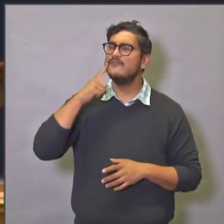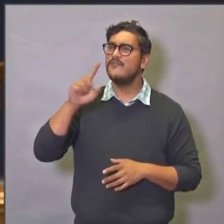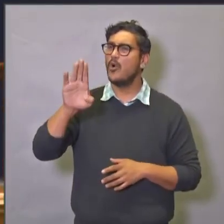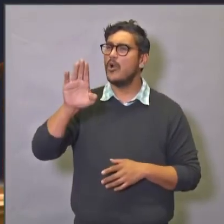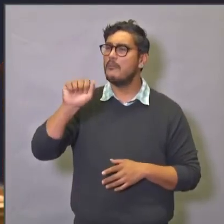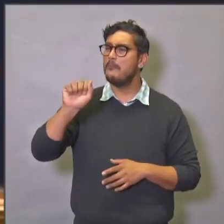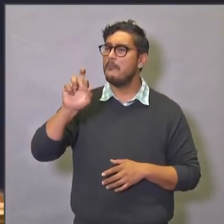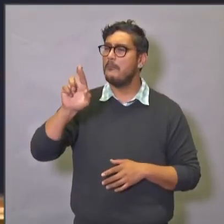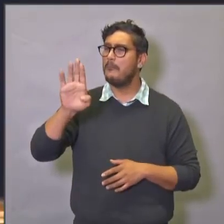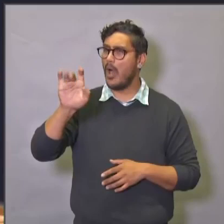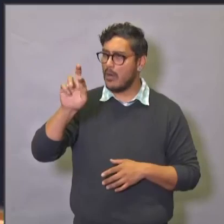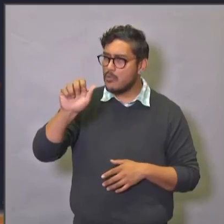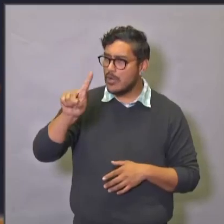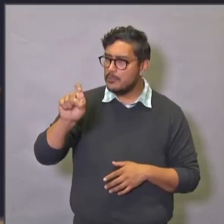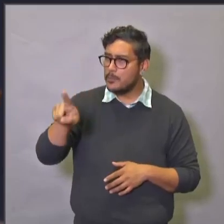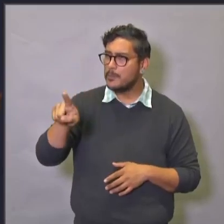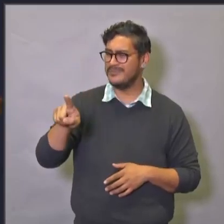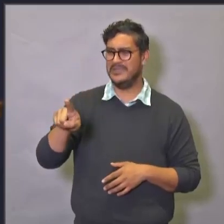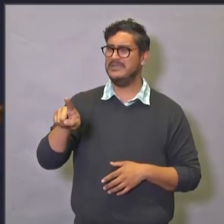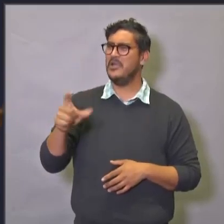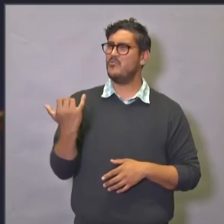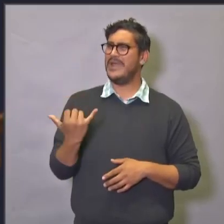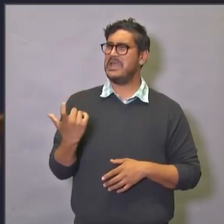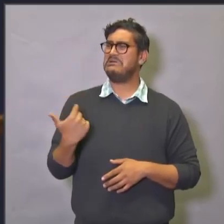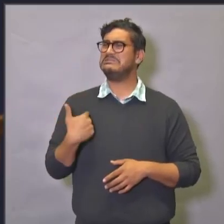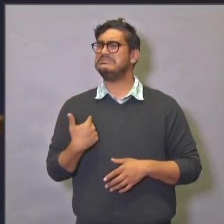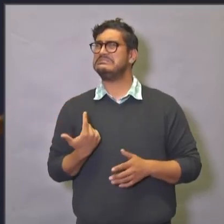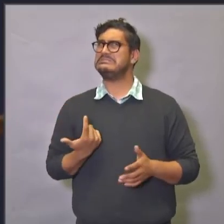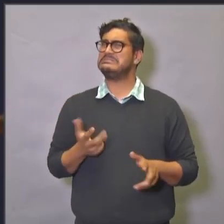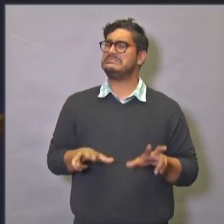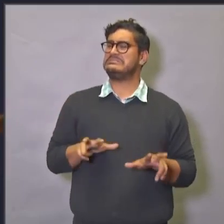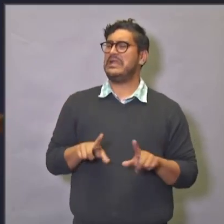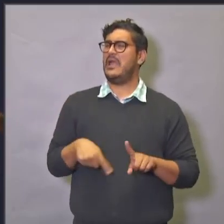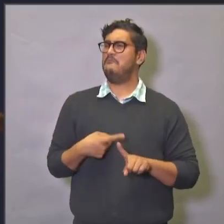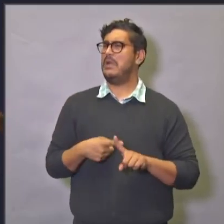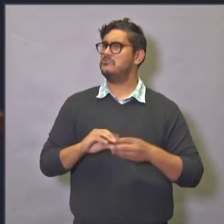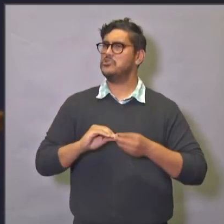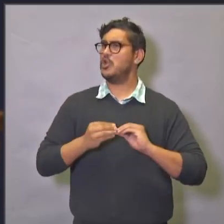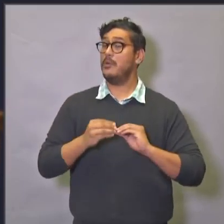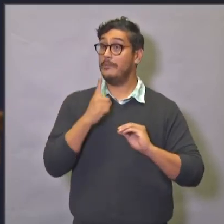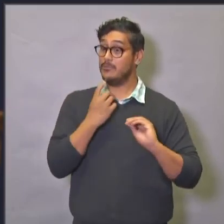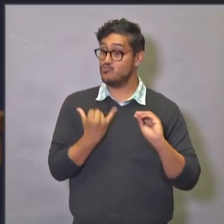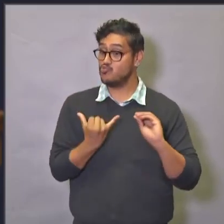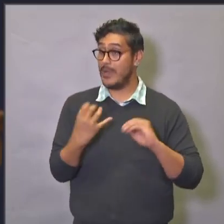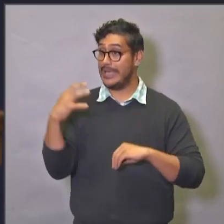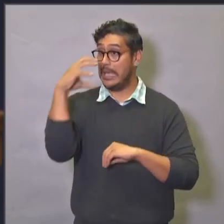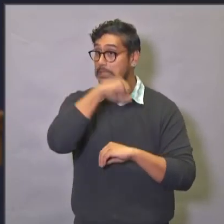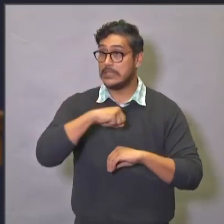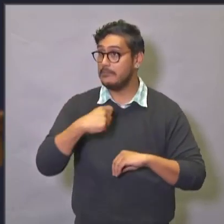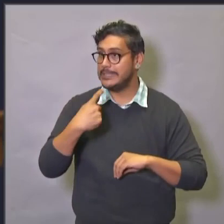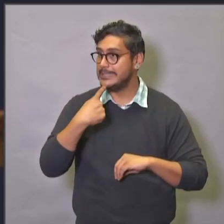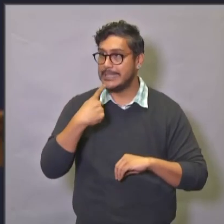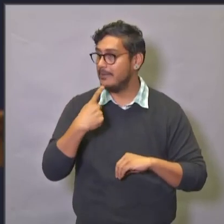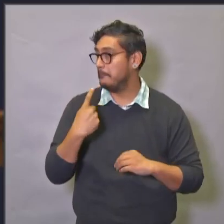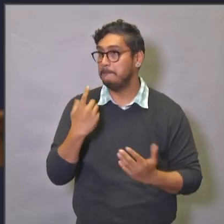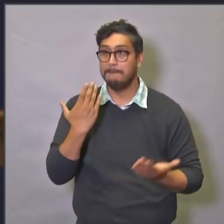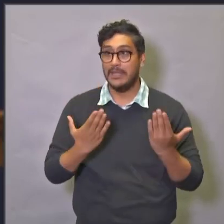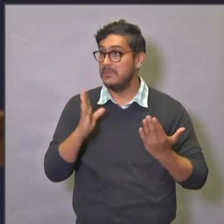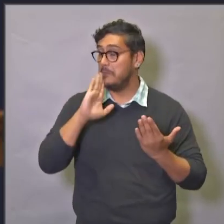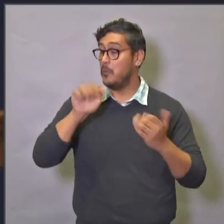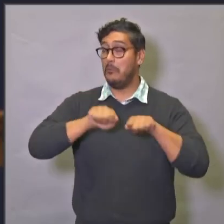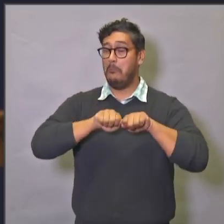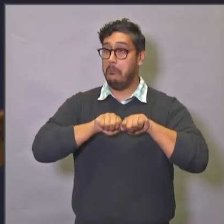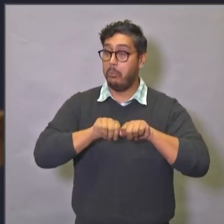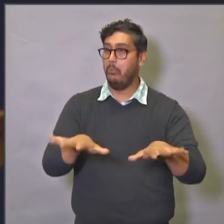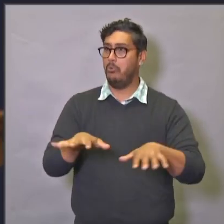get that there is some uncertainty about the transmission rate, but the current estimate indicates that we could be in for some exponential spread. So I'm